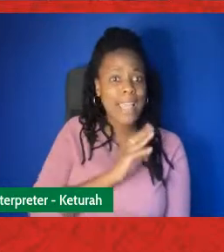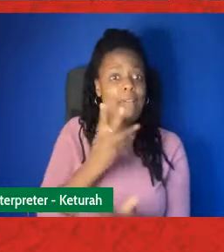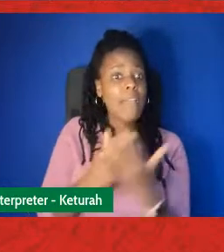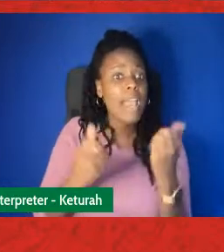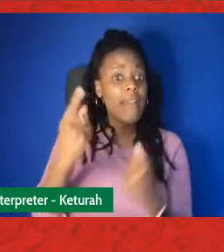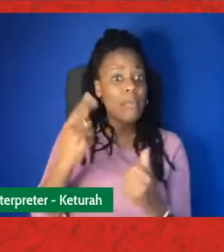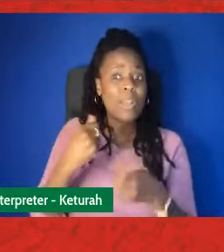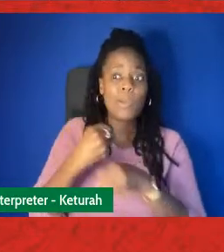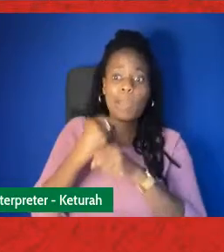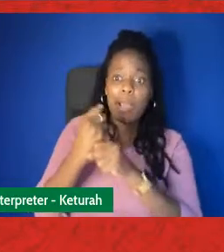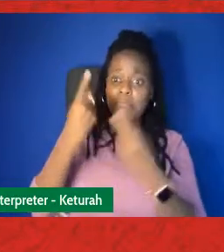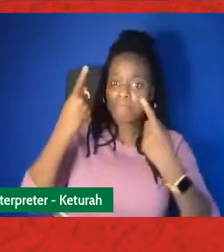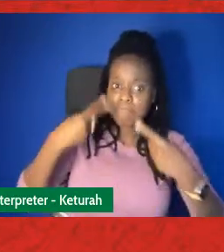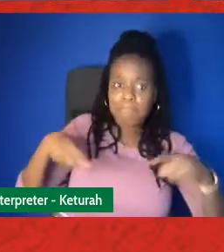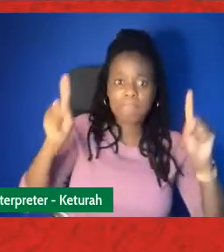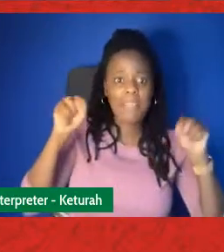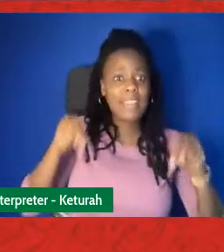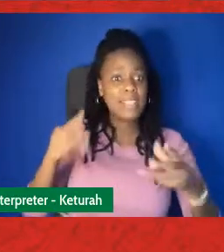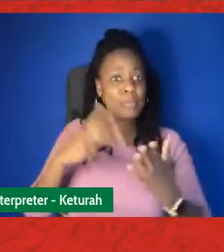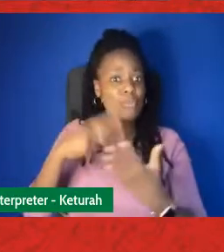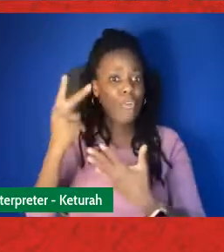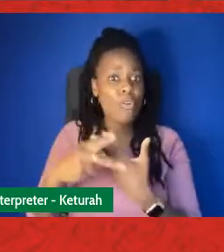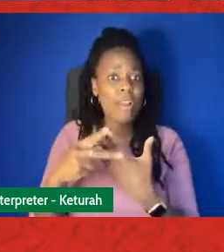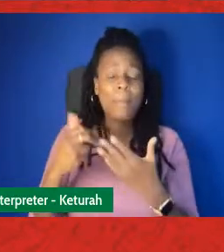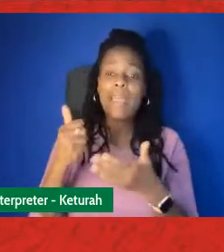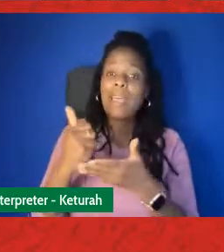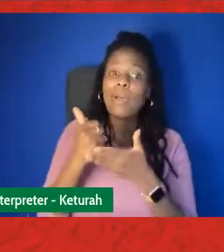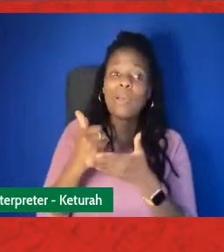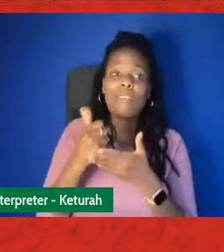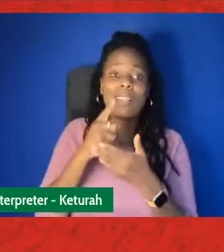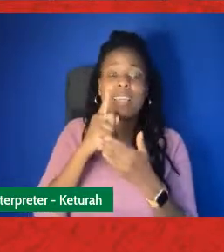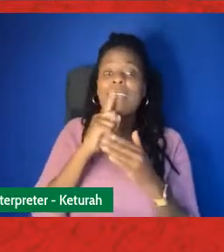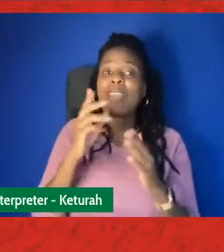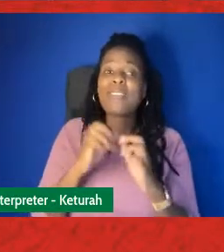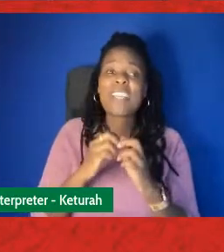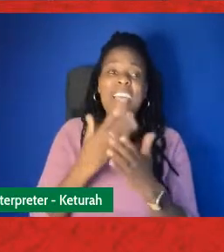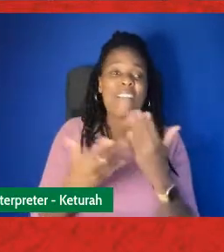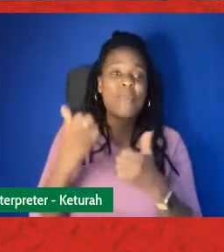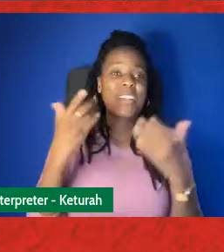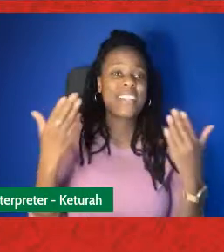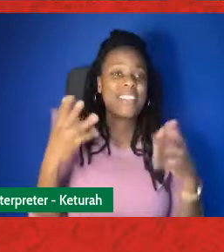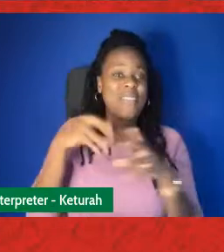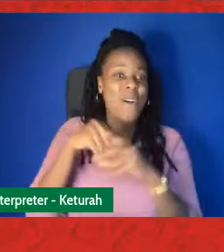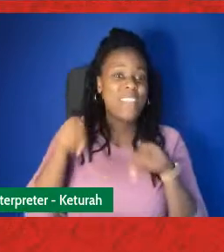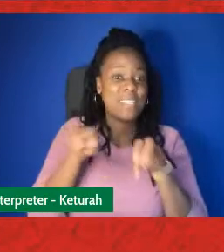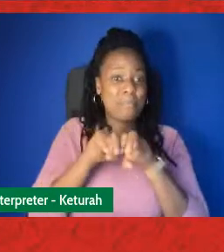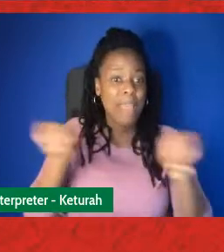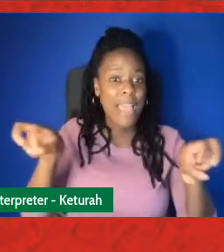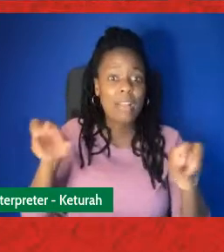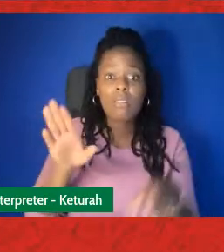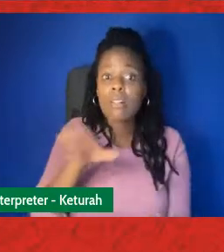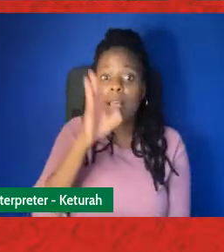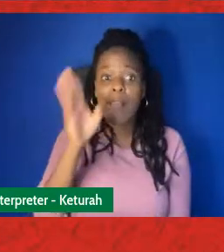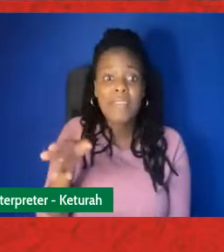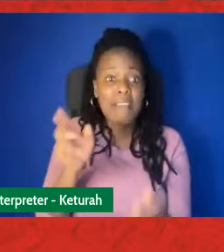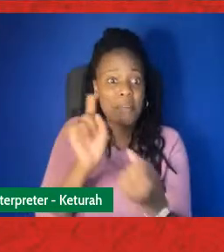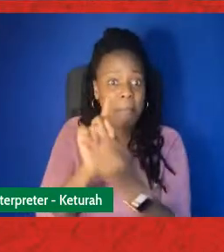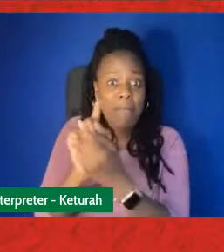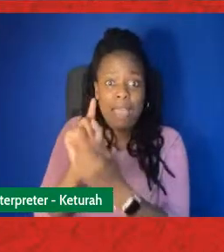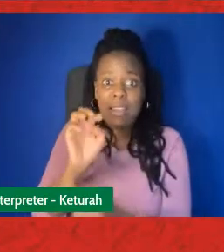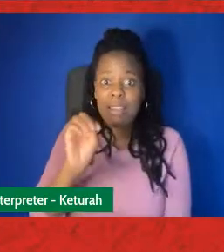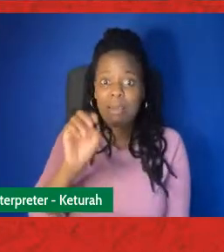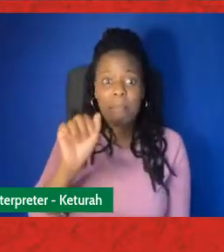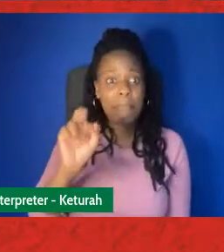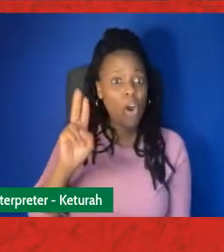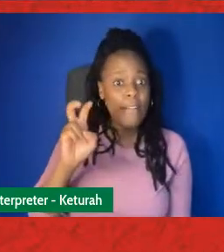possible. Thanks very much to each and every one of us on the panel. It's my pleasure to be, I've never met either one of you, Marvin